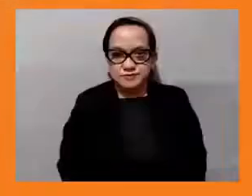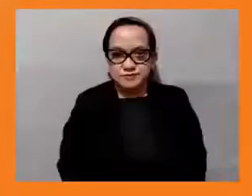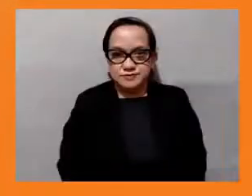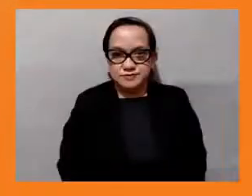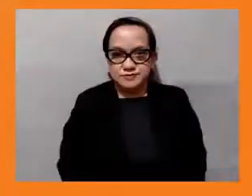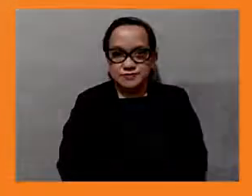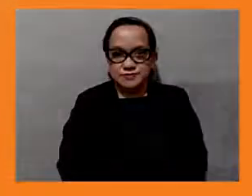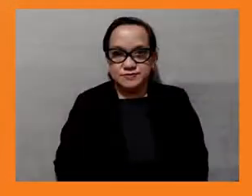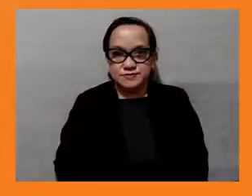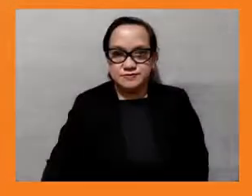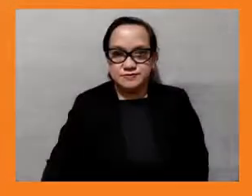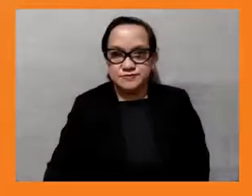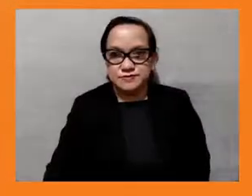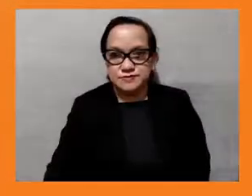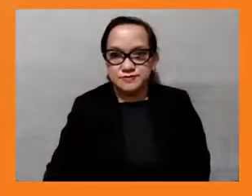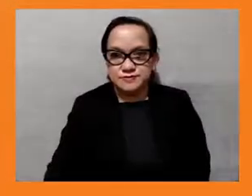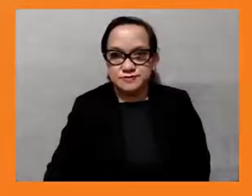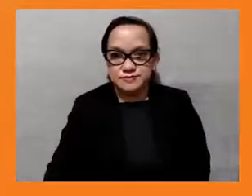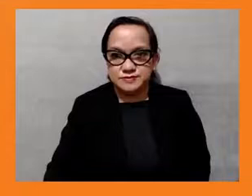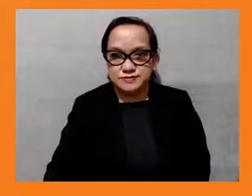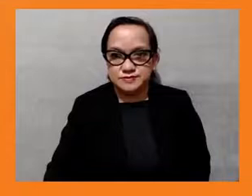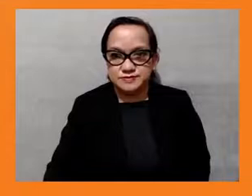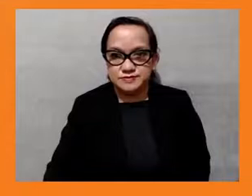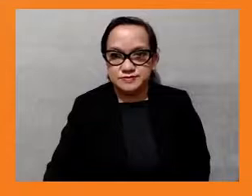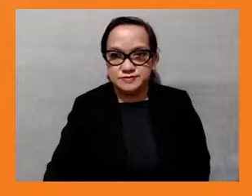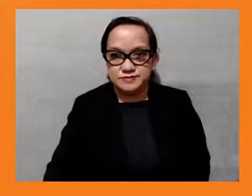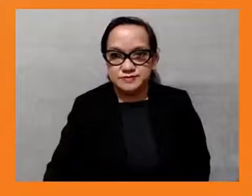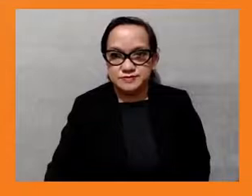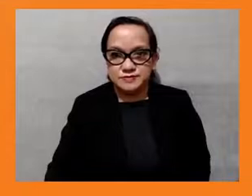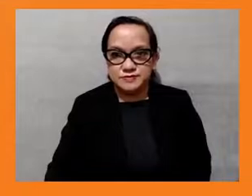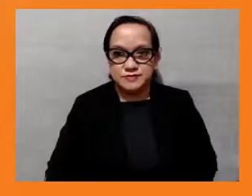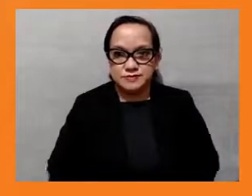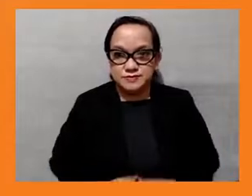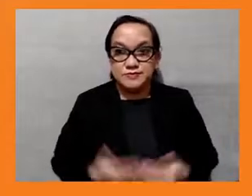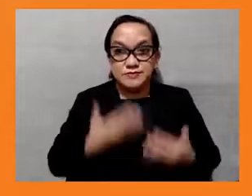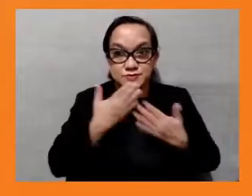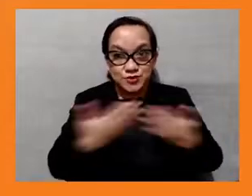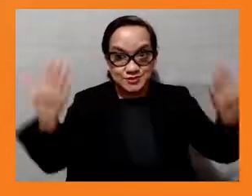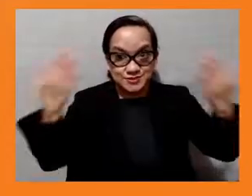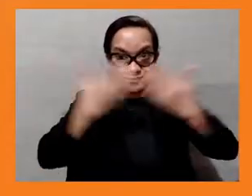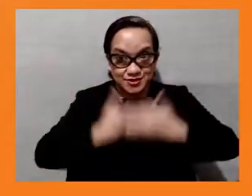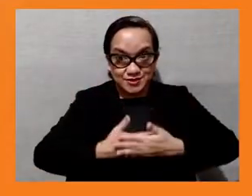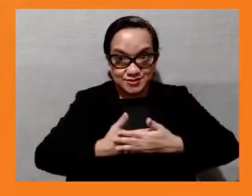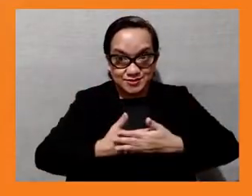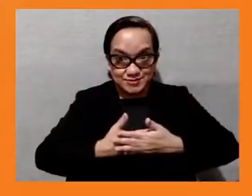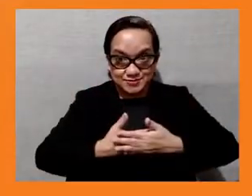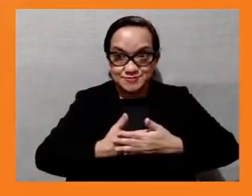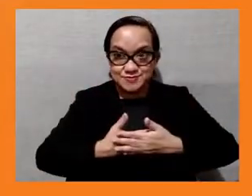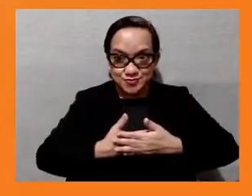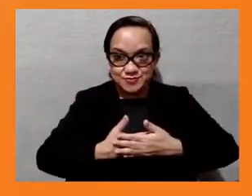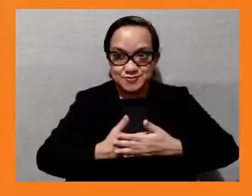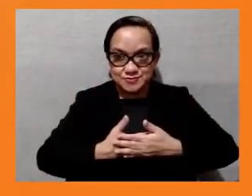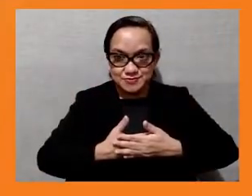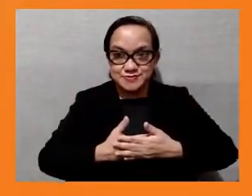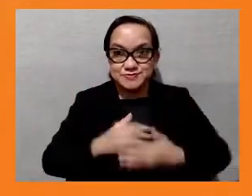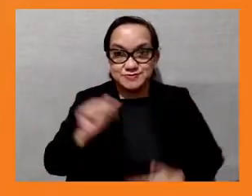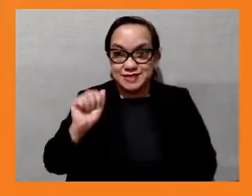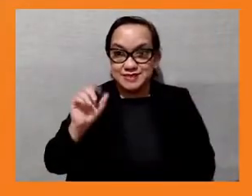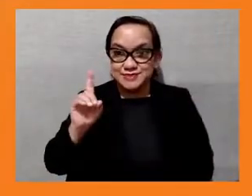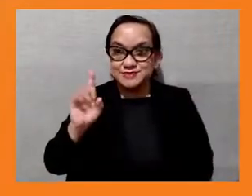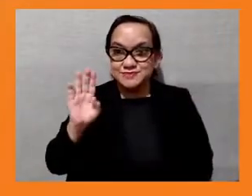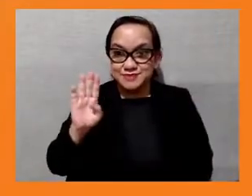things like pollution prevention, on resource efficiency, on community health and safety, and on biodiversity